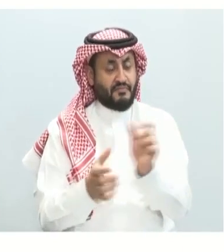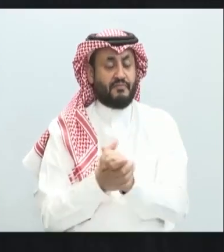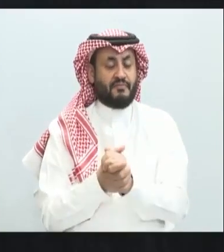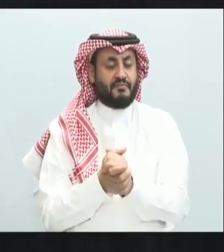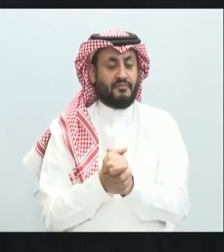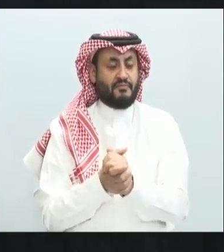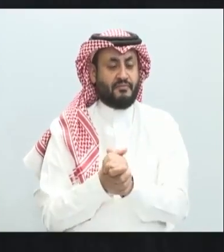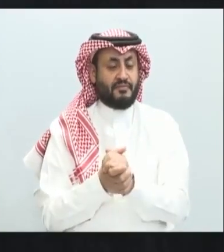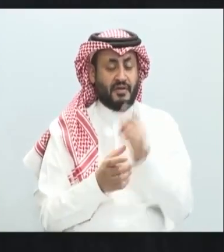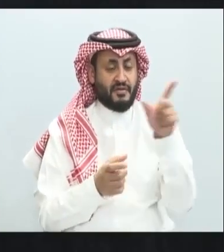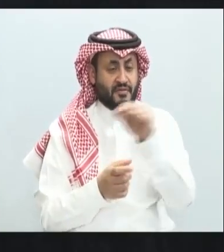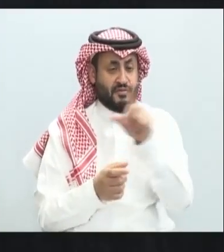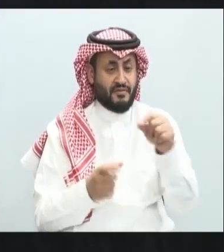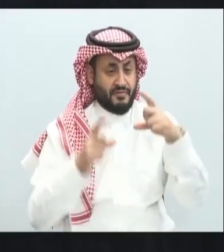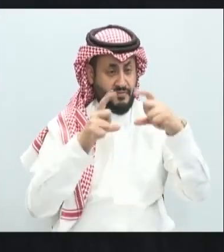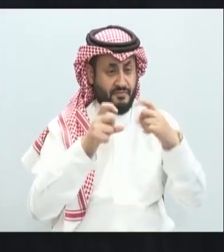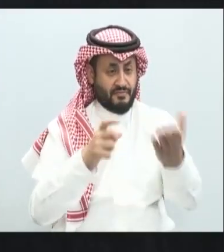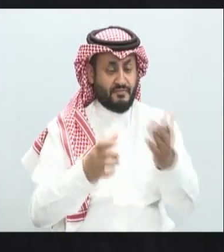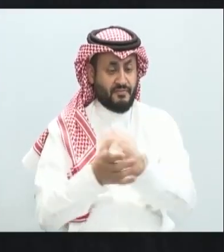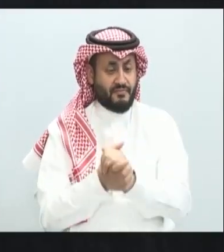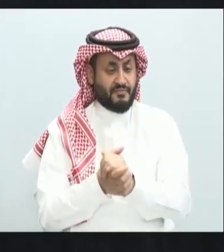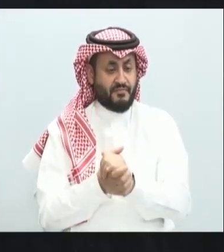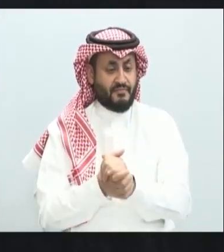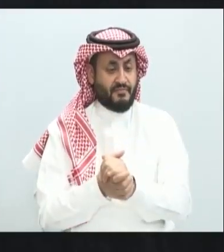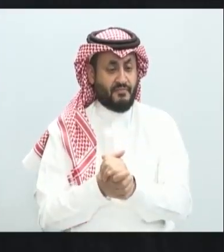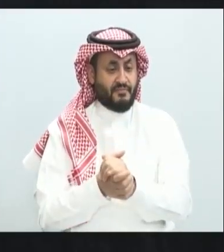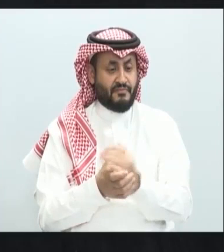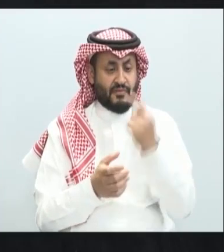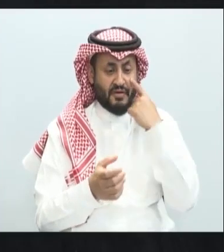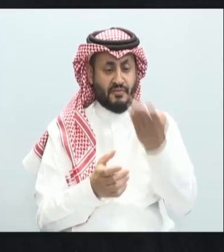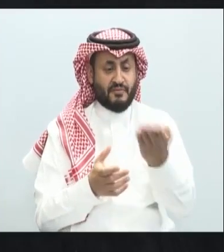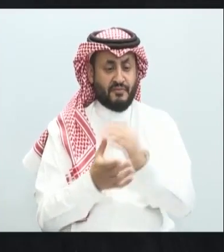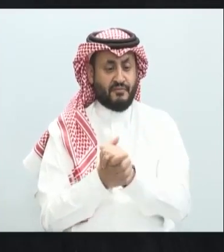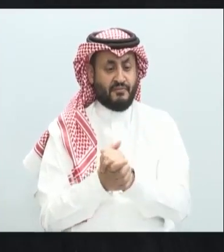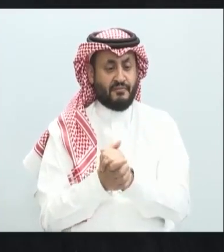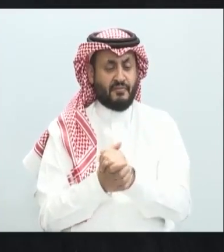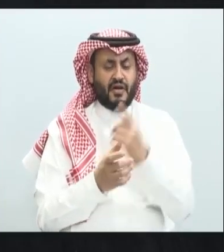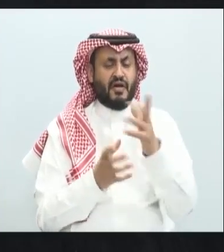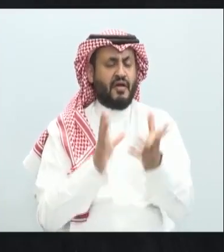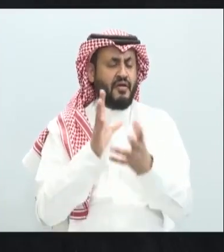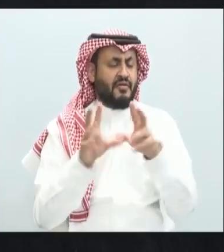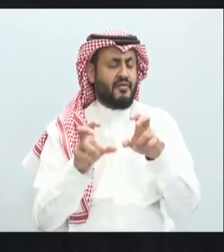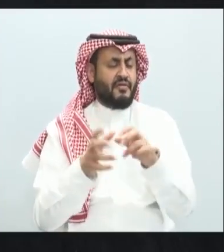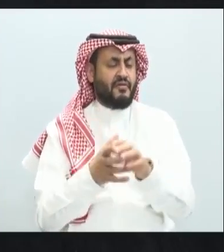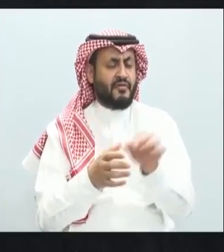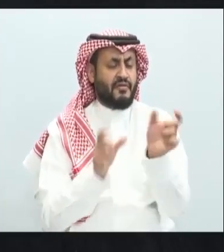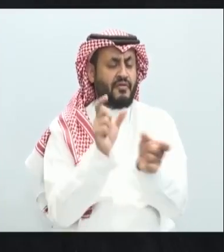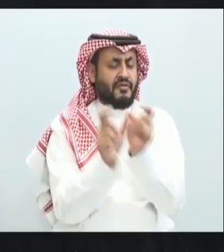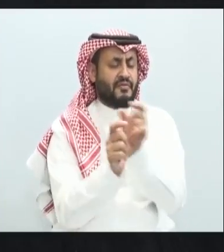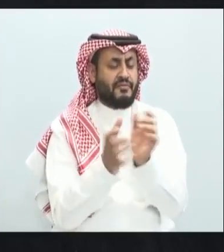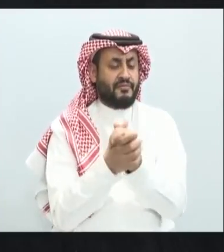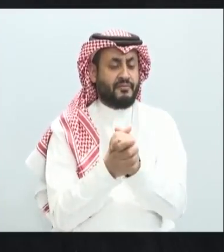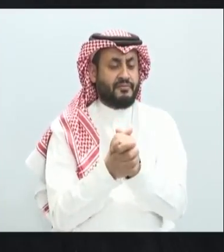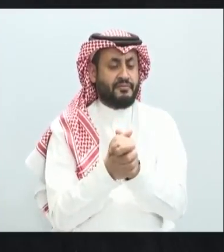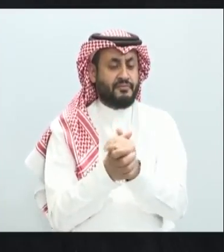write a word that matches the picture. So here, have a look at this picture and try to guess. Can you tell what